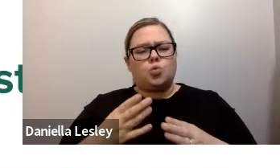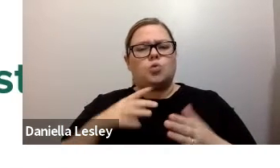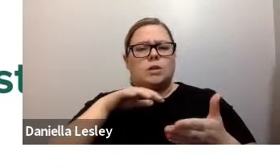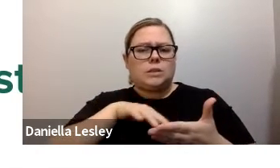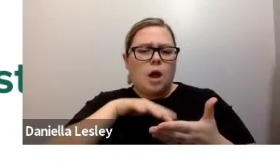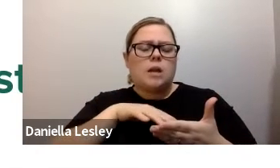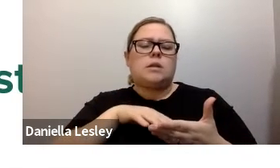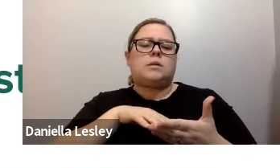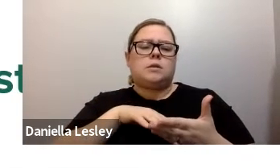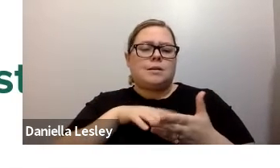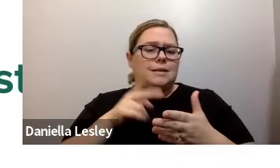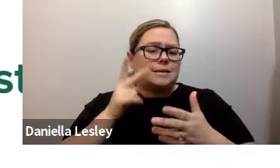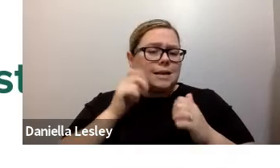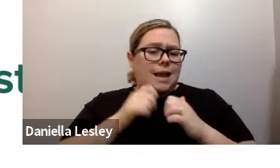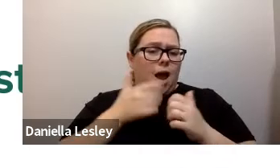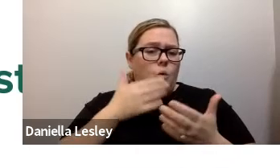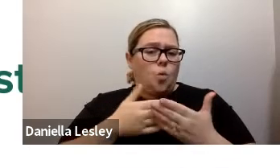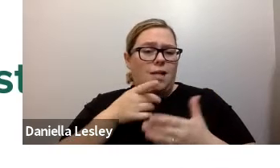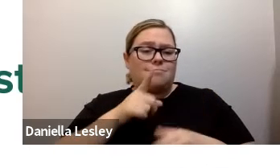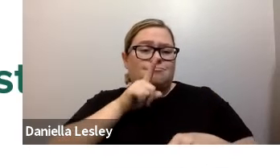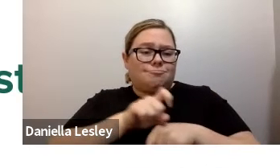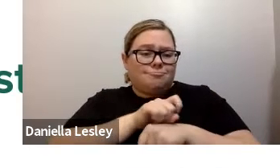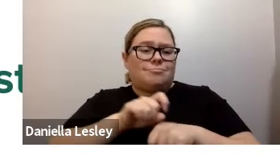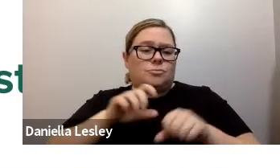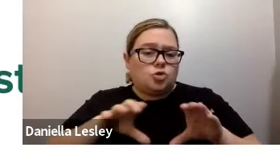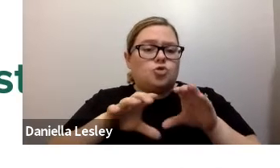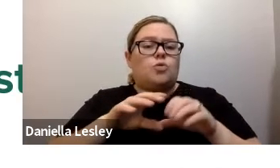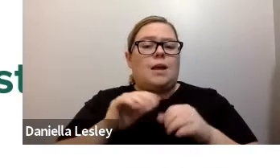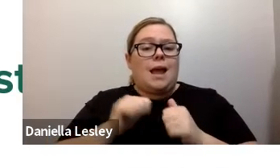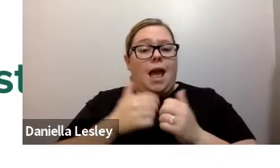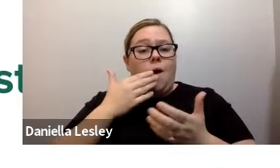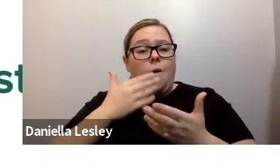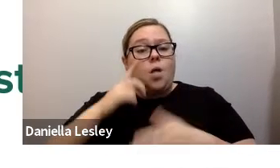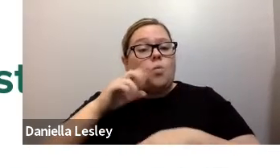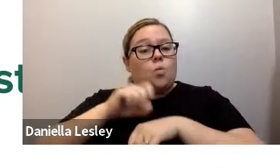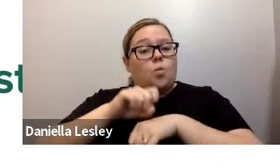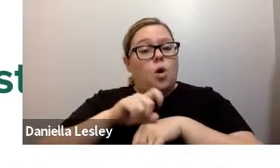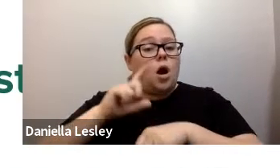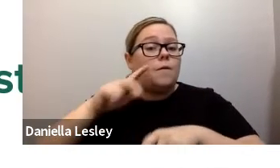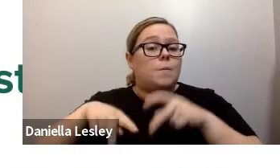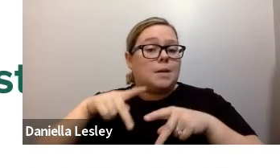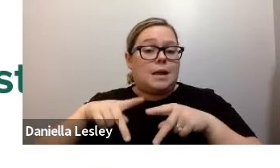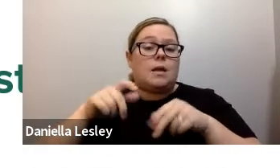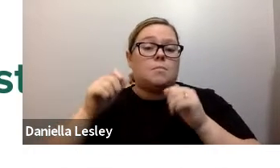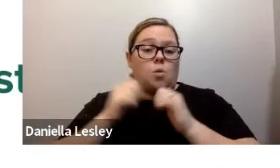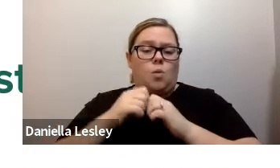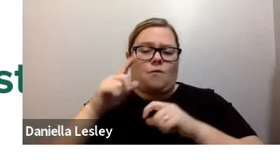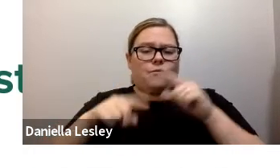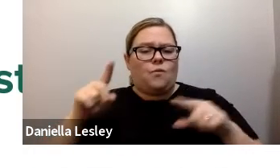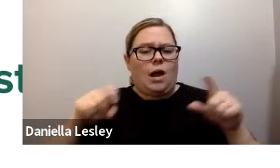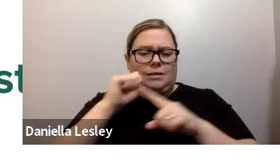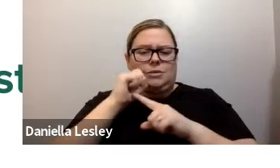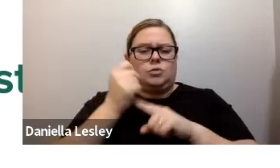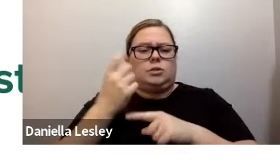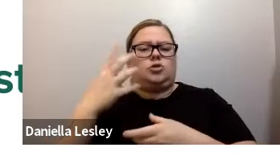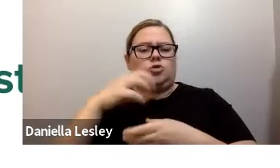studies to see how well this device is actually performing and how well it will work for people with a variety of conditions,